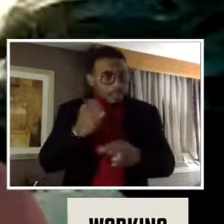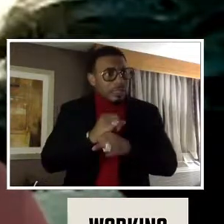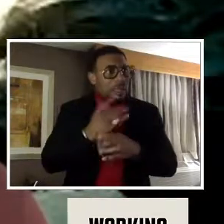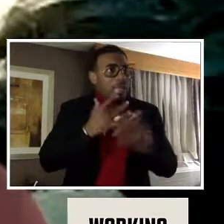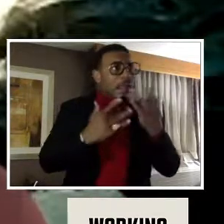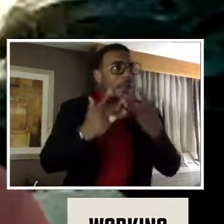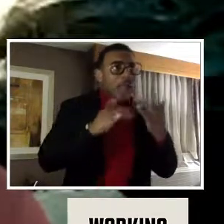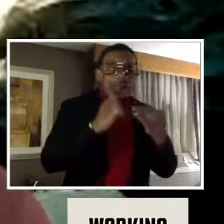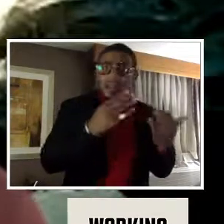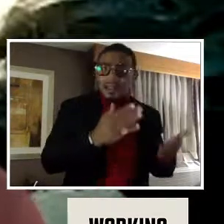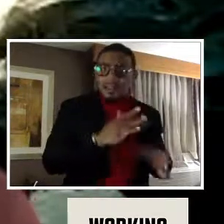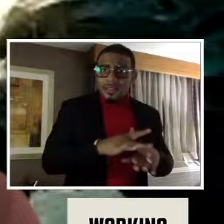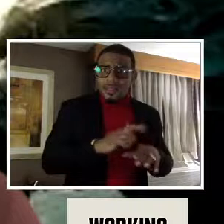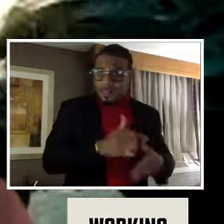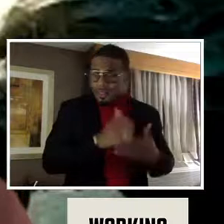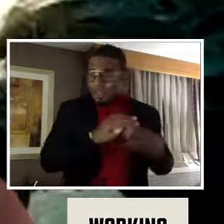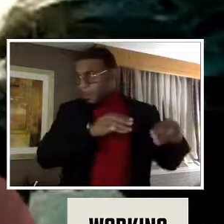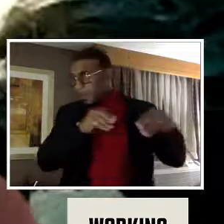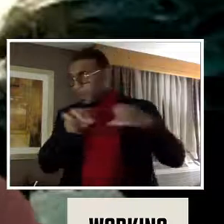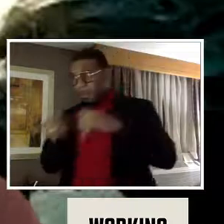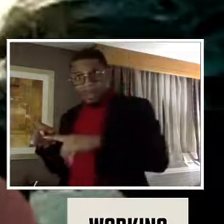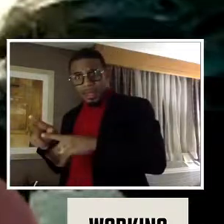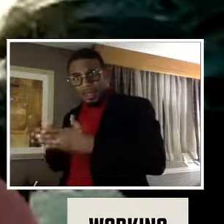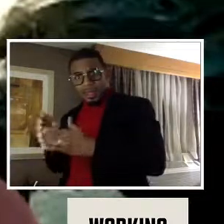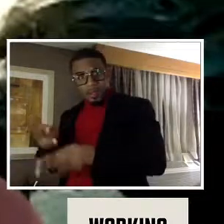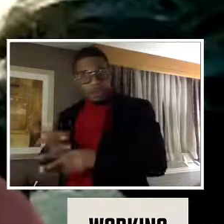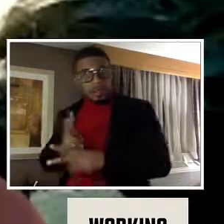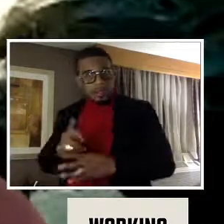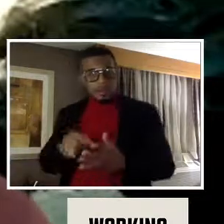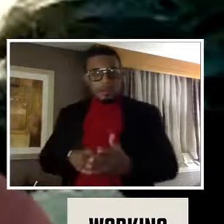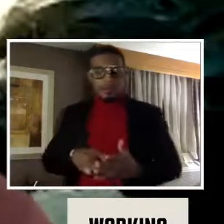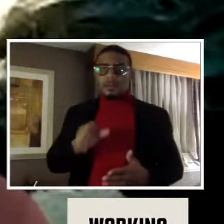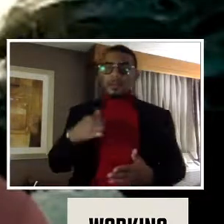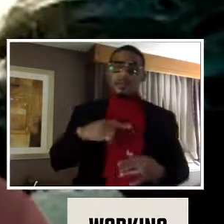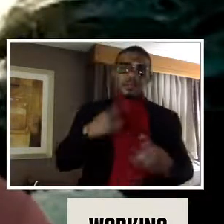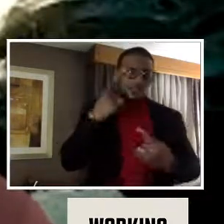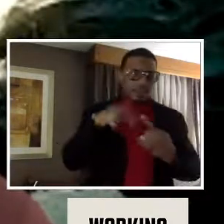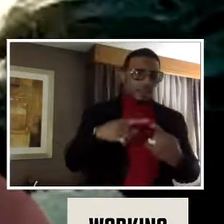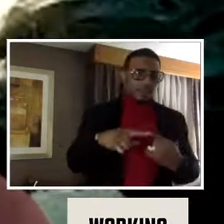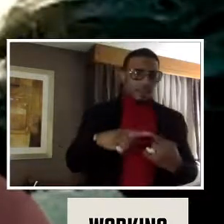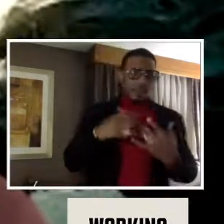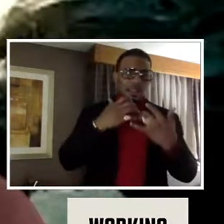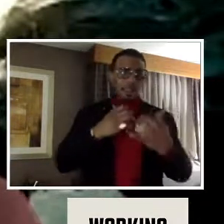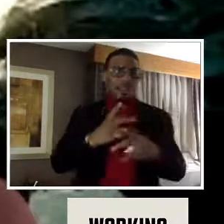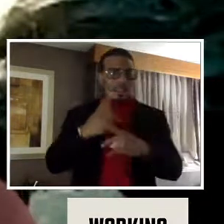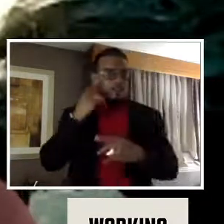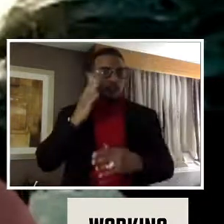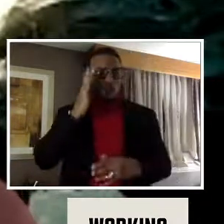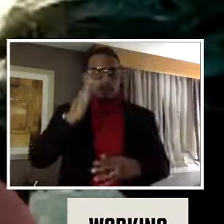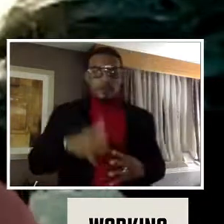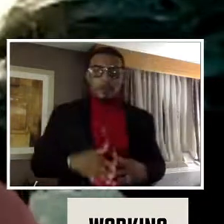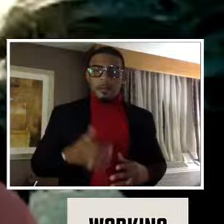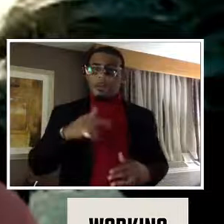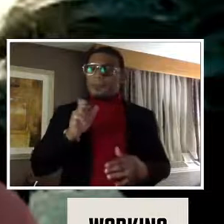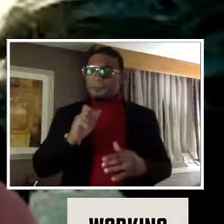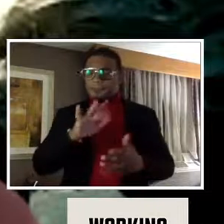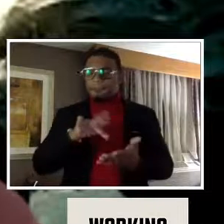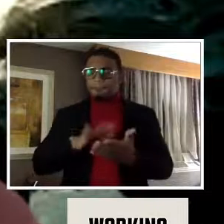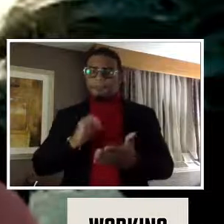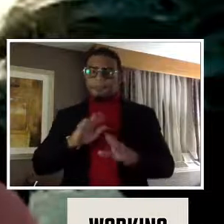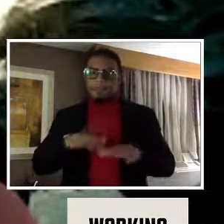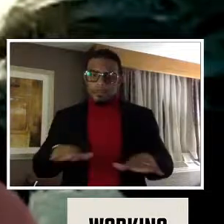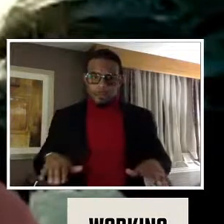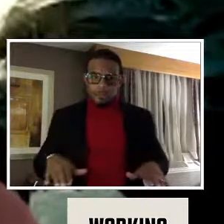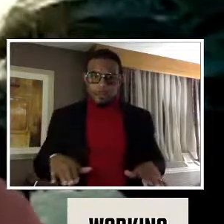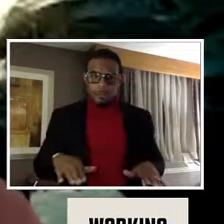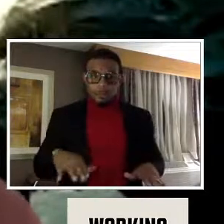even available to help us pay back that student debt. So as we think about caring for the future, we have to center our